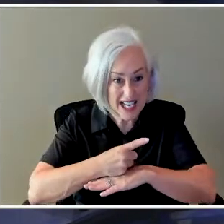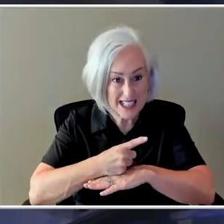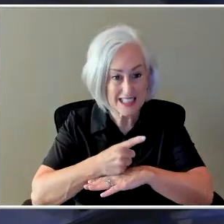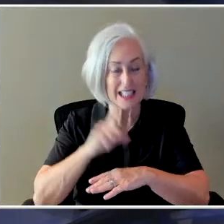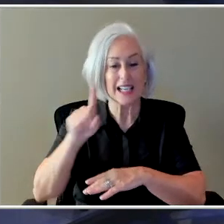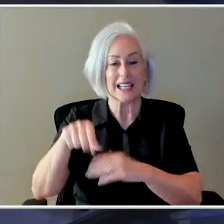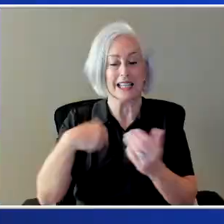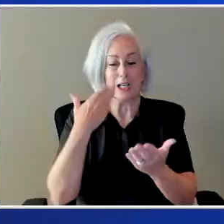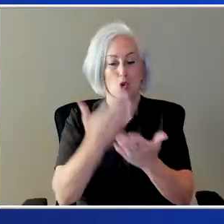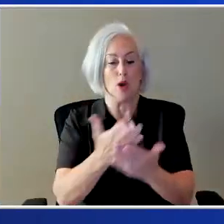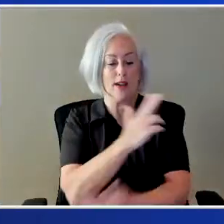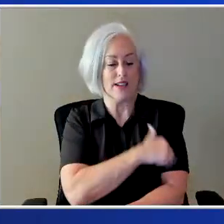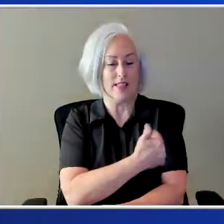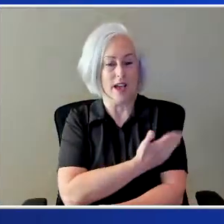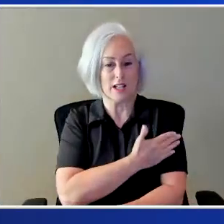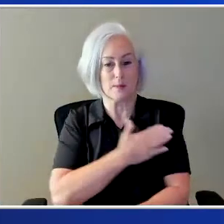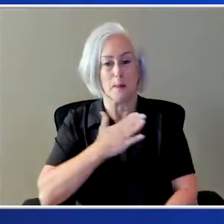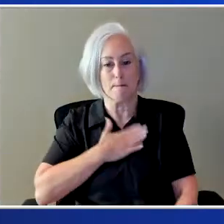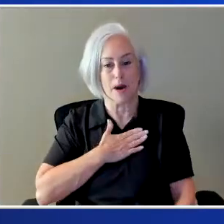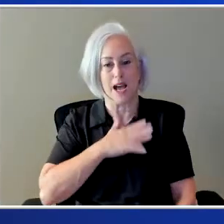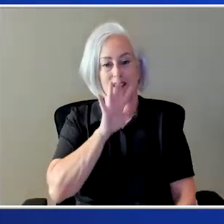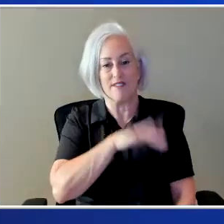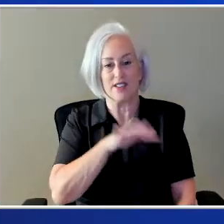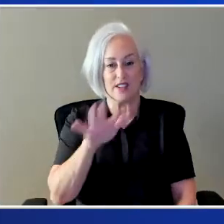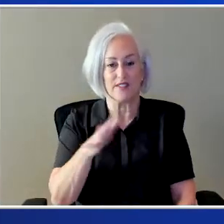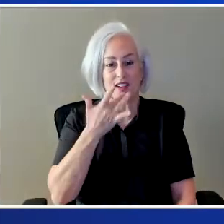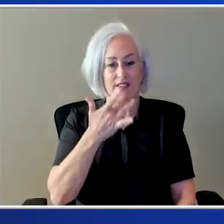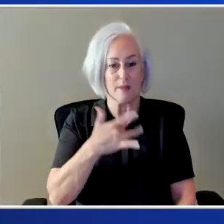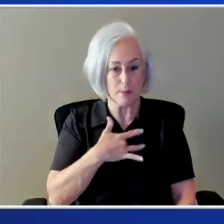and we went home on the 55th day. So